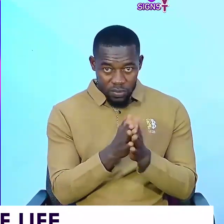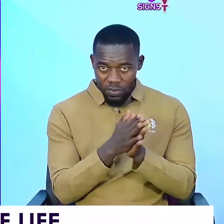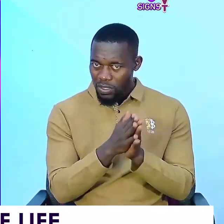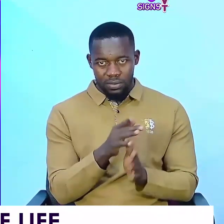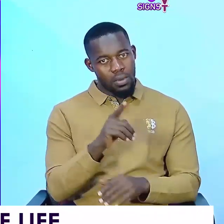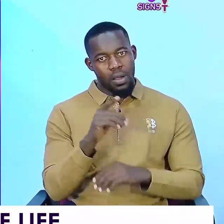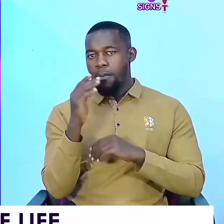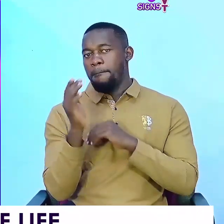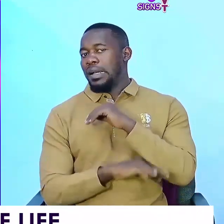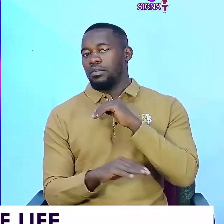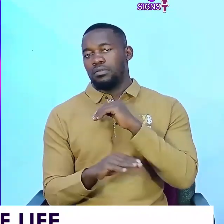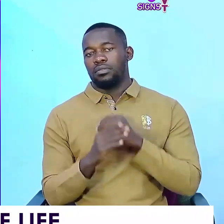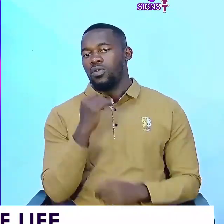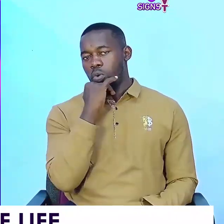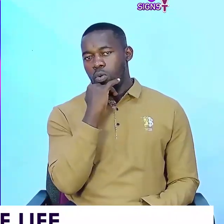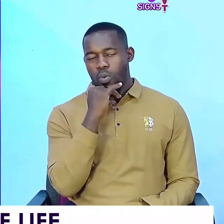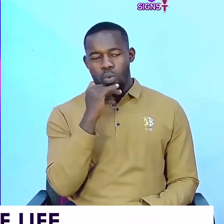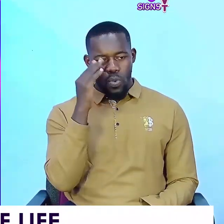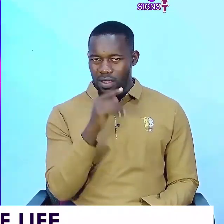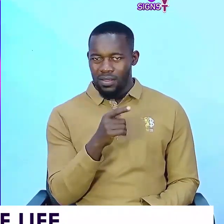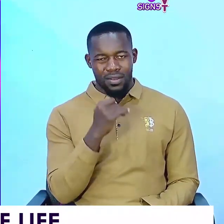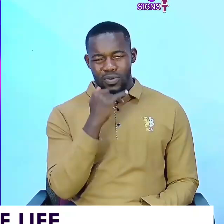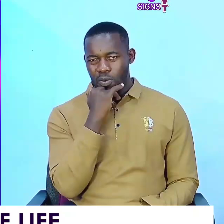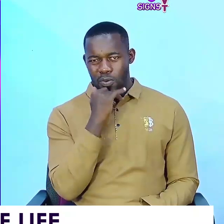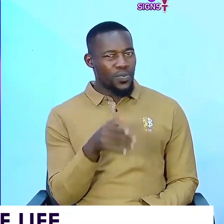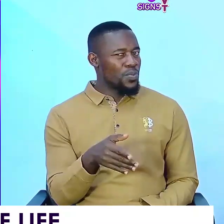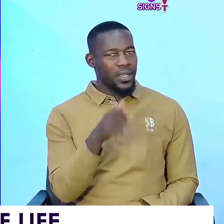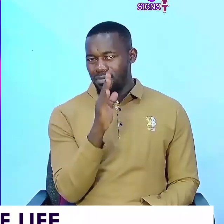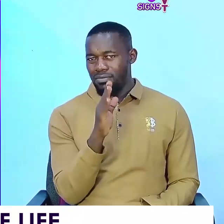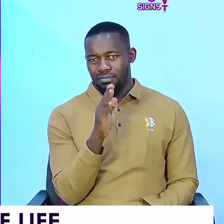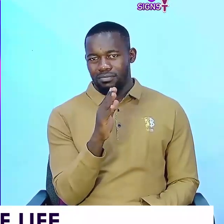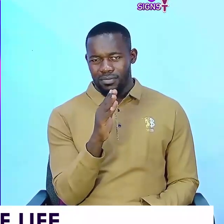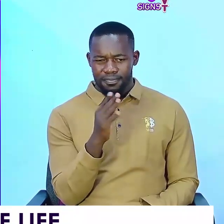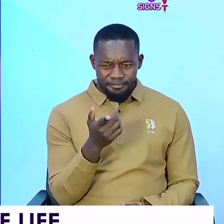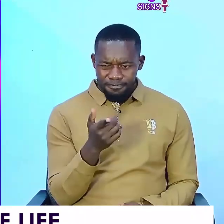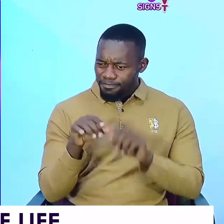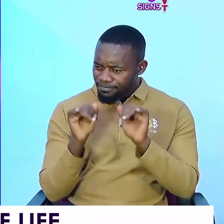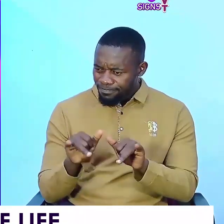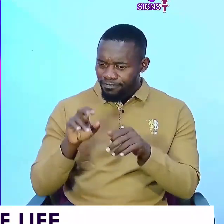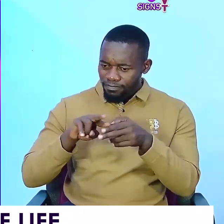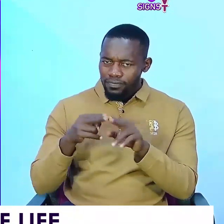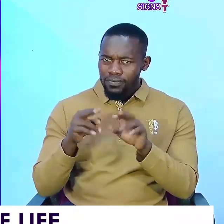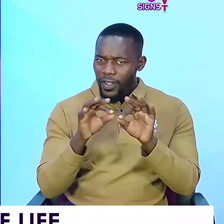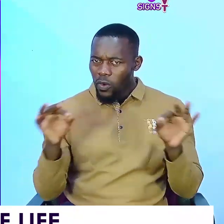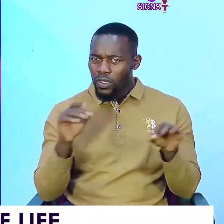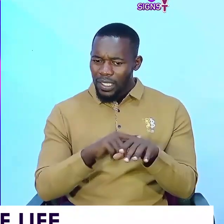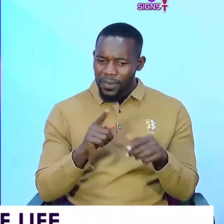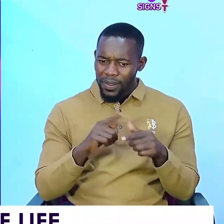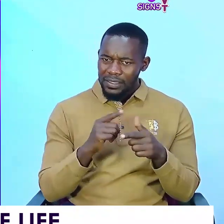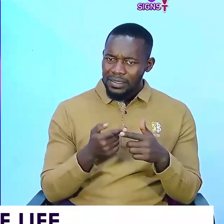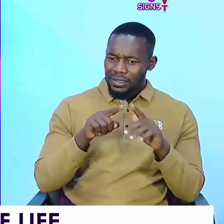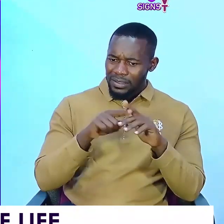because that shouldn't be happening to people maybe or who have been in relationships and that maybe even